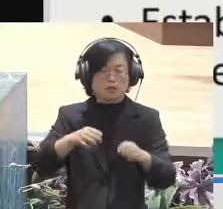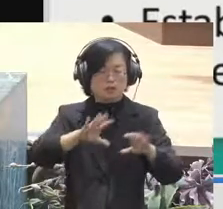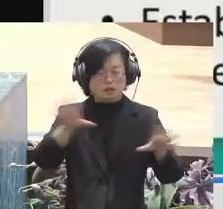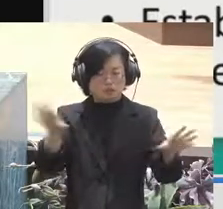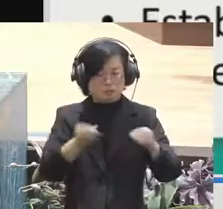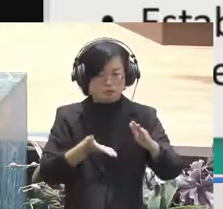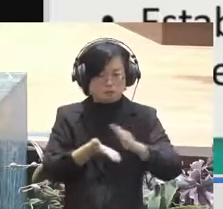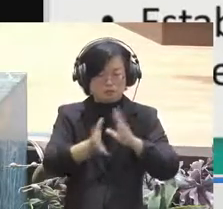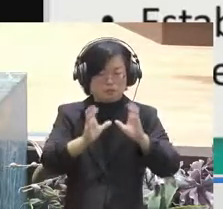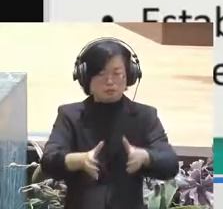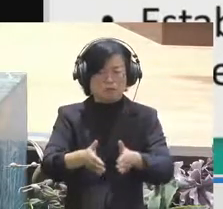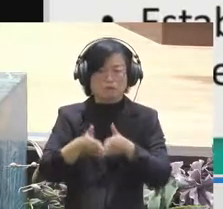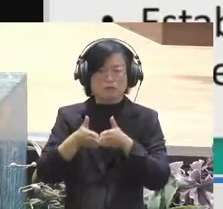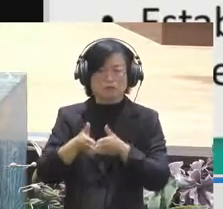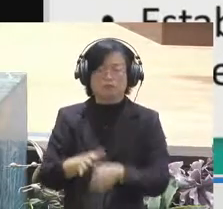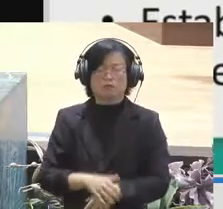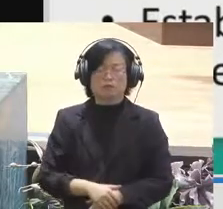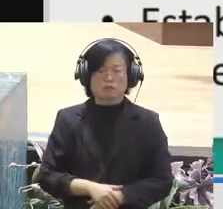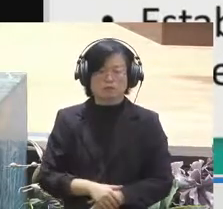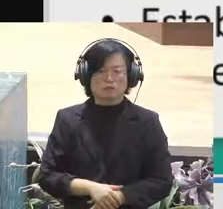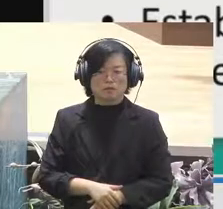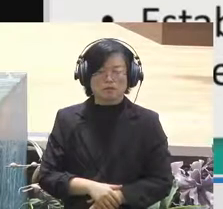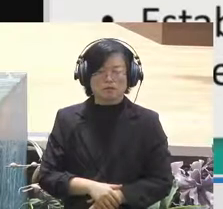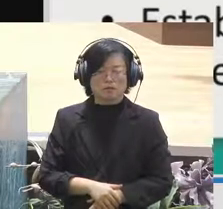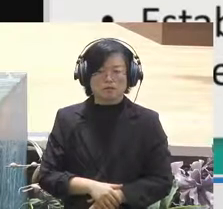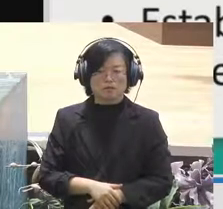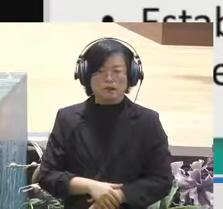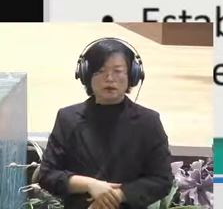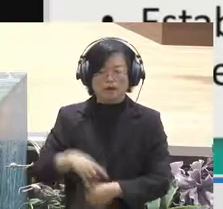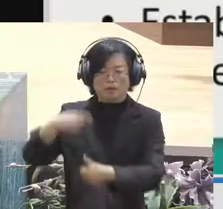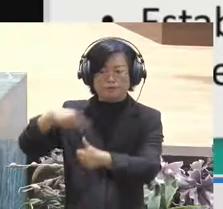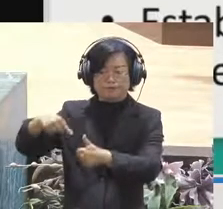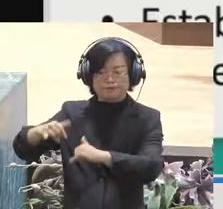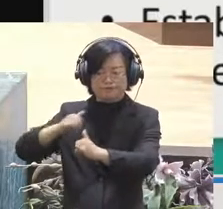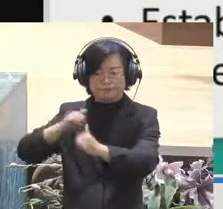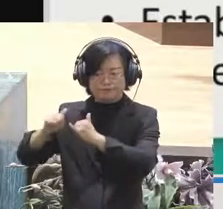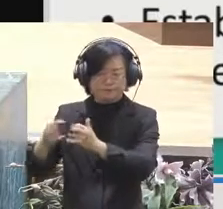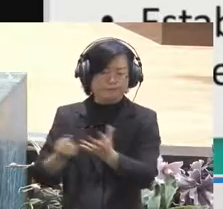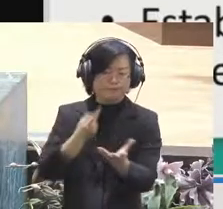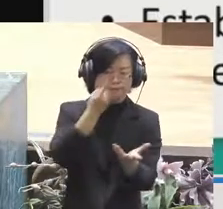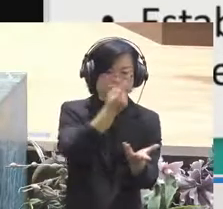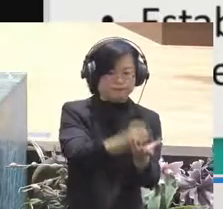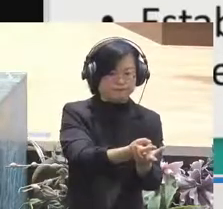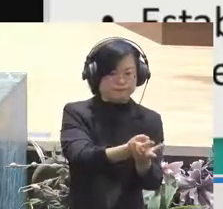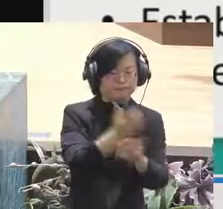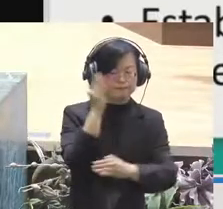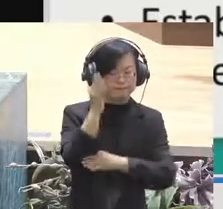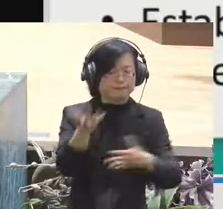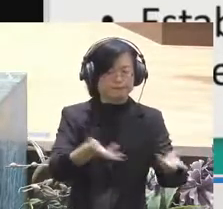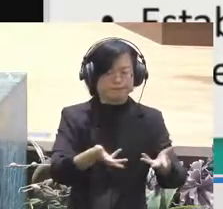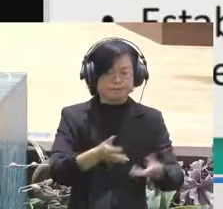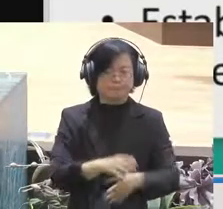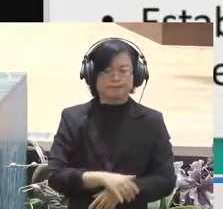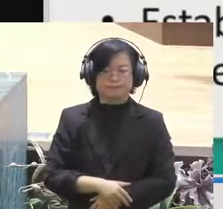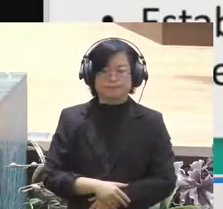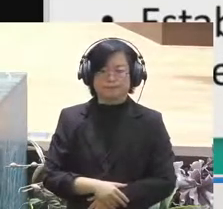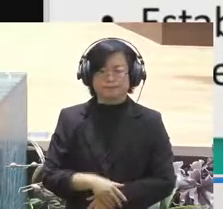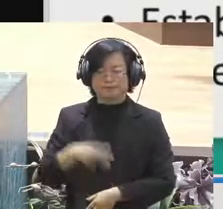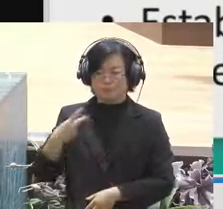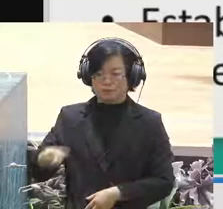leading the creation of new public engagement frameworks to modernize the way government and the citizen communicate with each